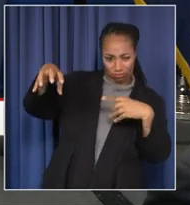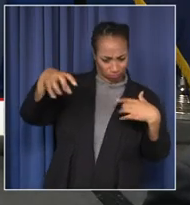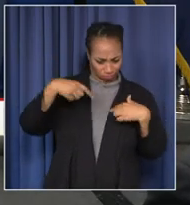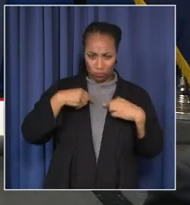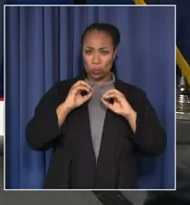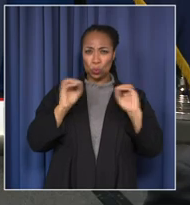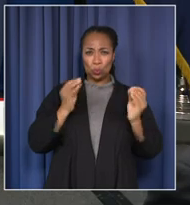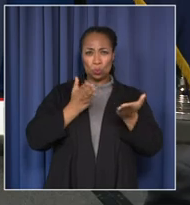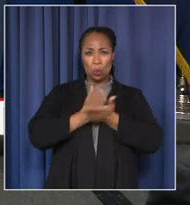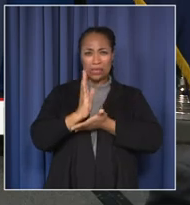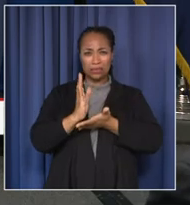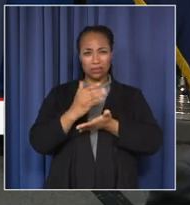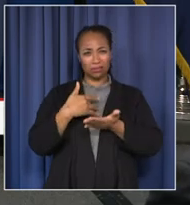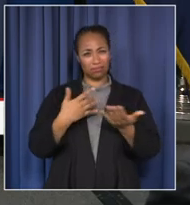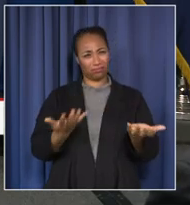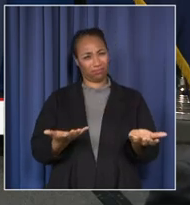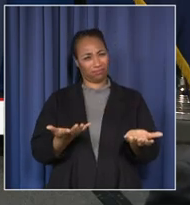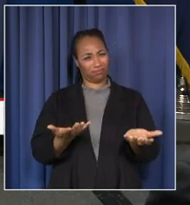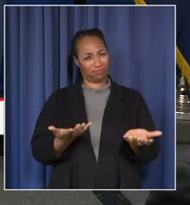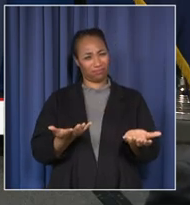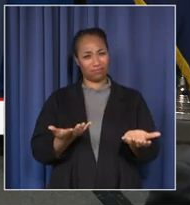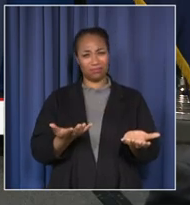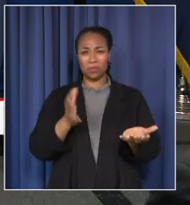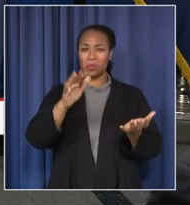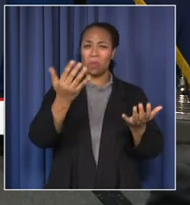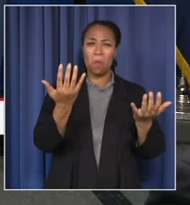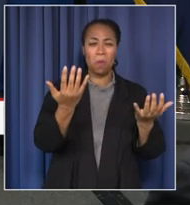the 51st state, and why not?